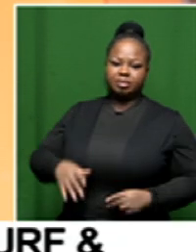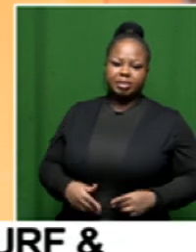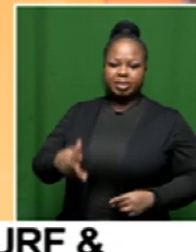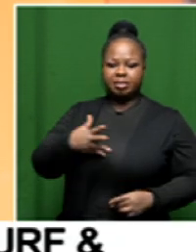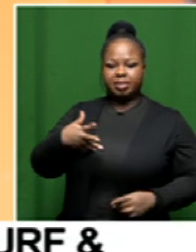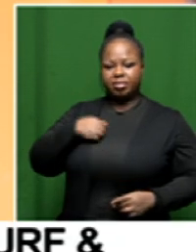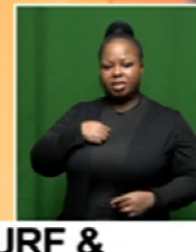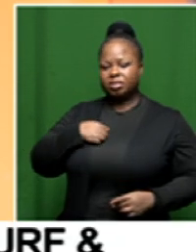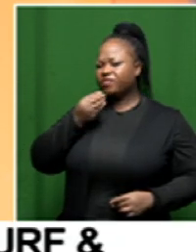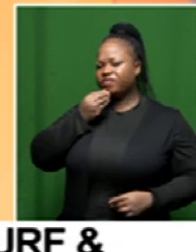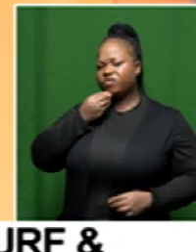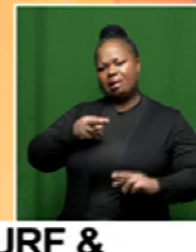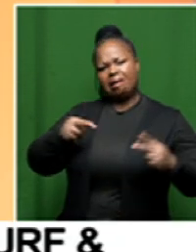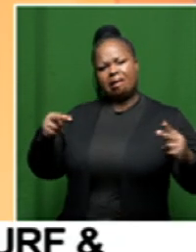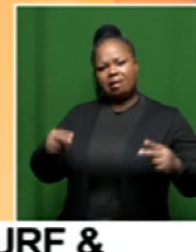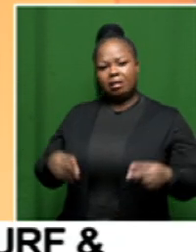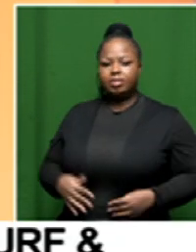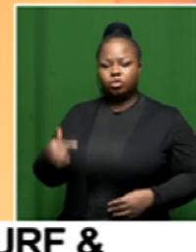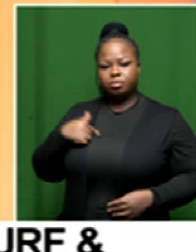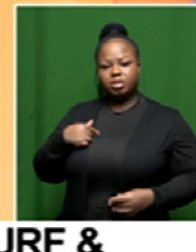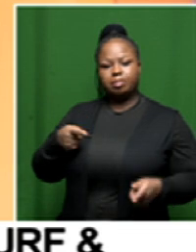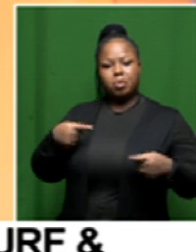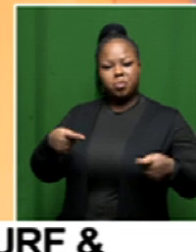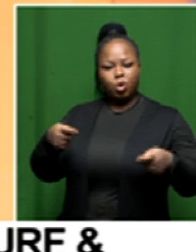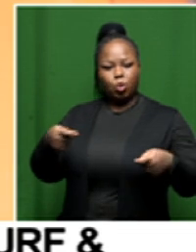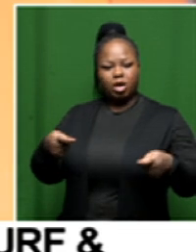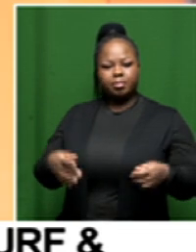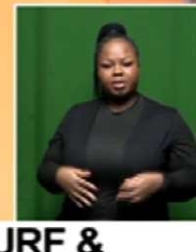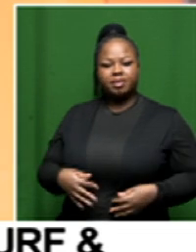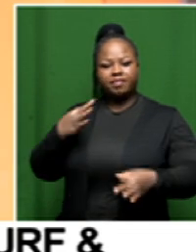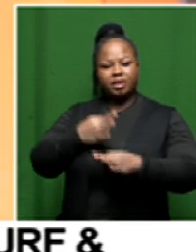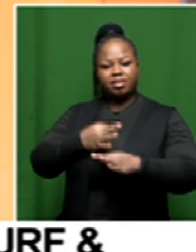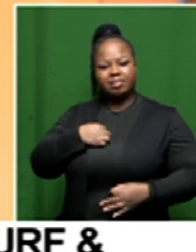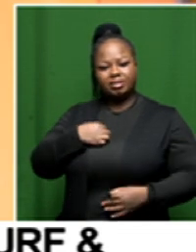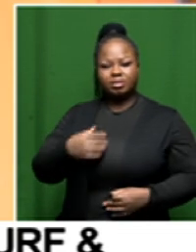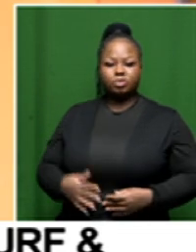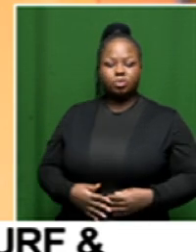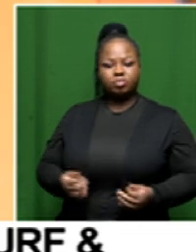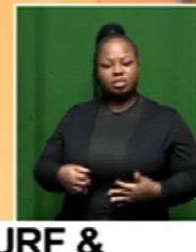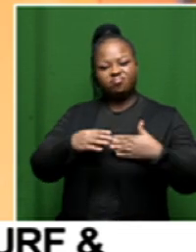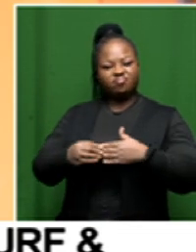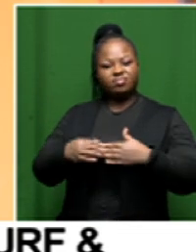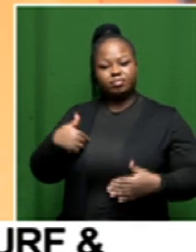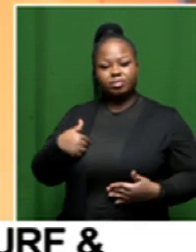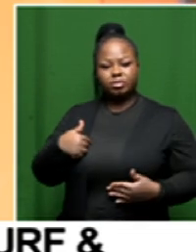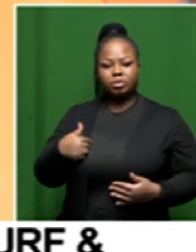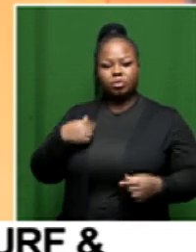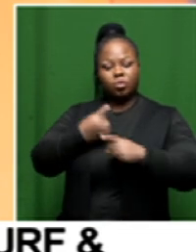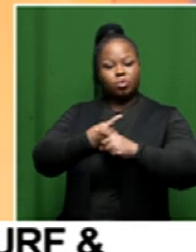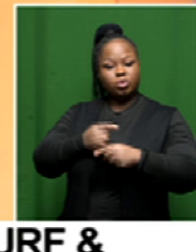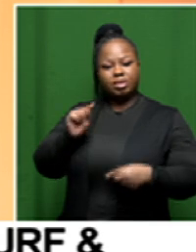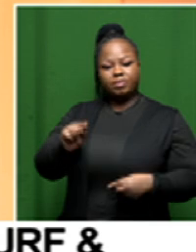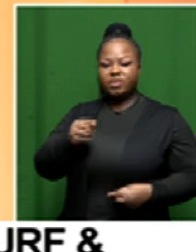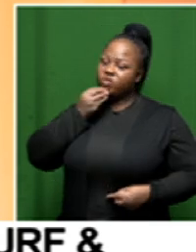mother, recipes, you know. So I've been cooking for the longest time. My father gave me the direction. Okay. It was either sound engineering